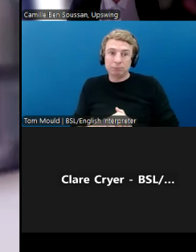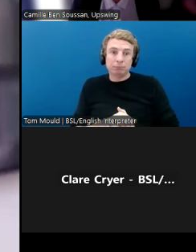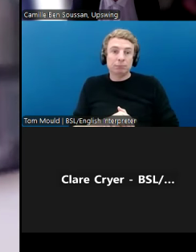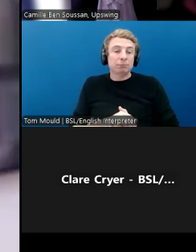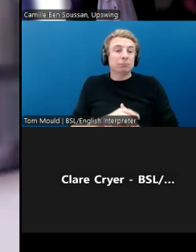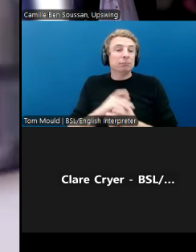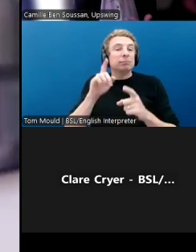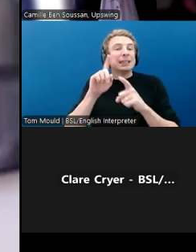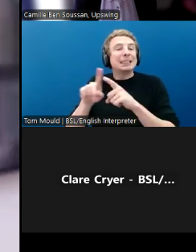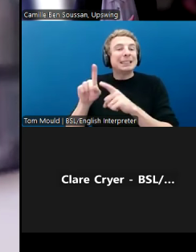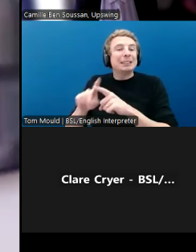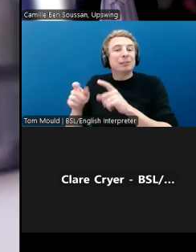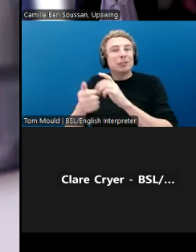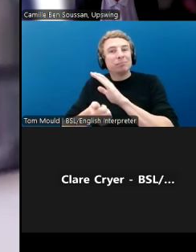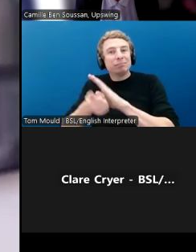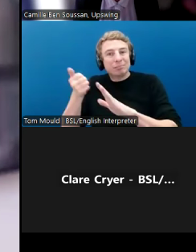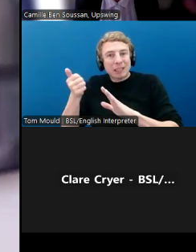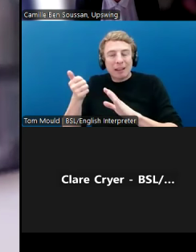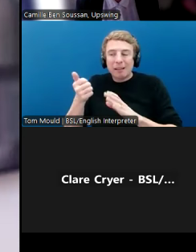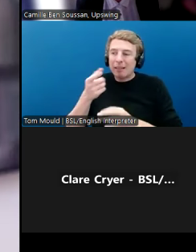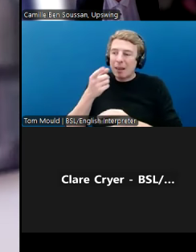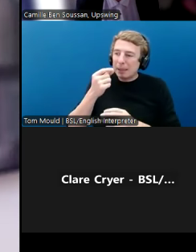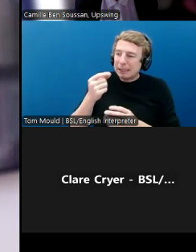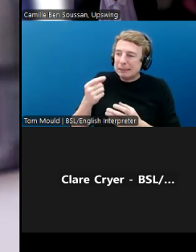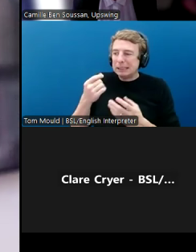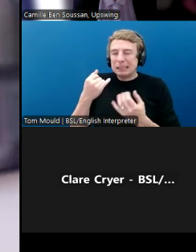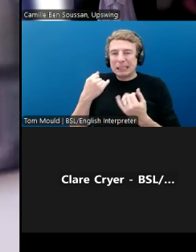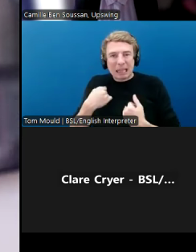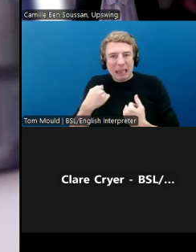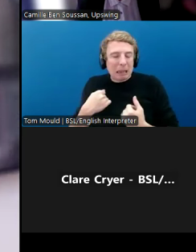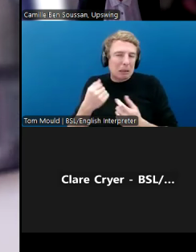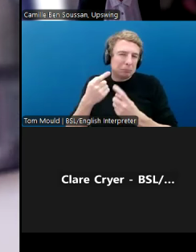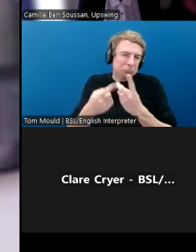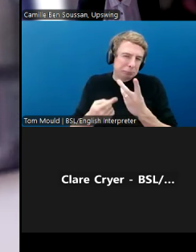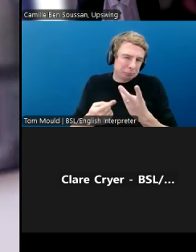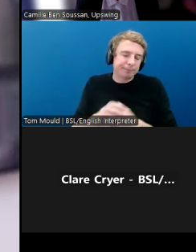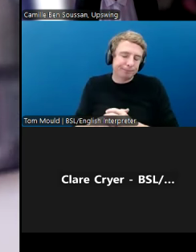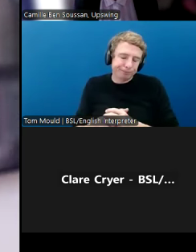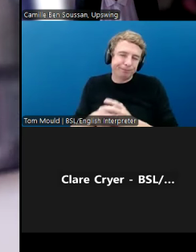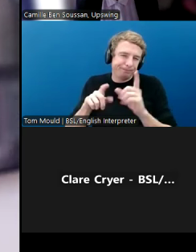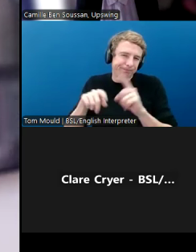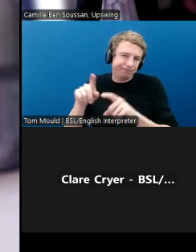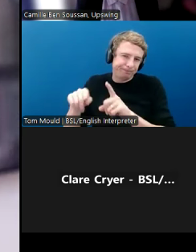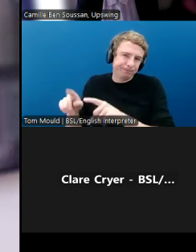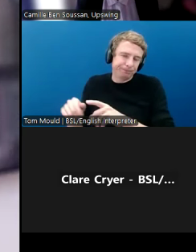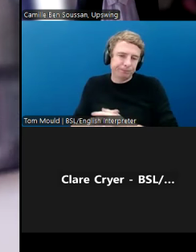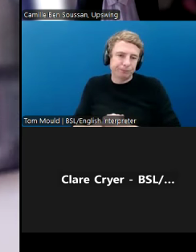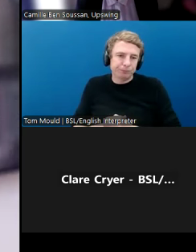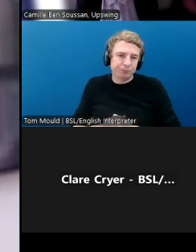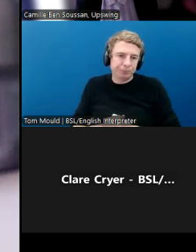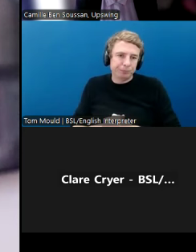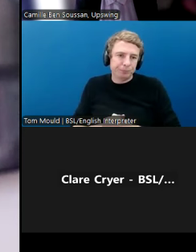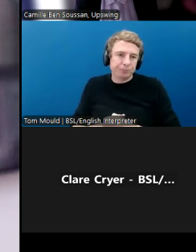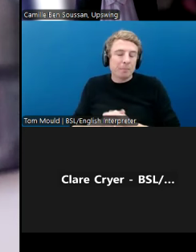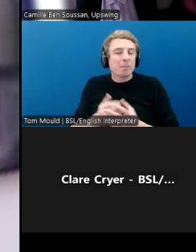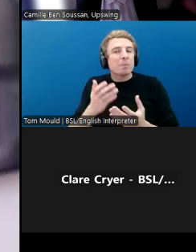abilities and illnesses and conditions. The goal of the project was really to demonstrate to the wider